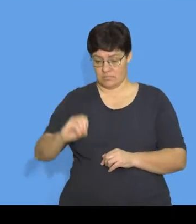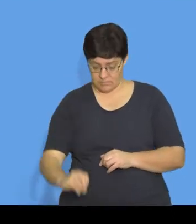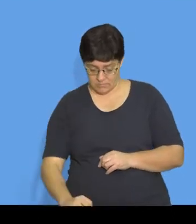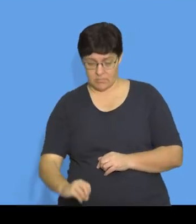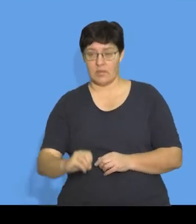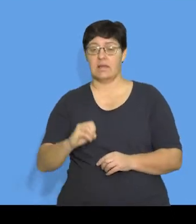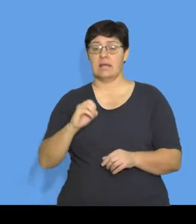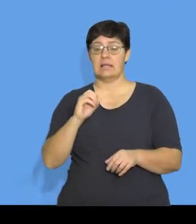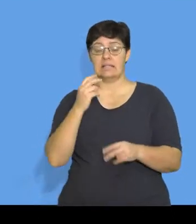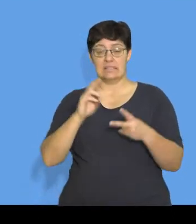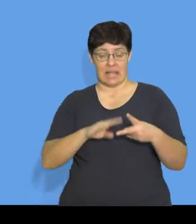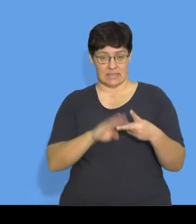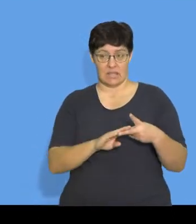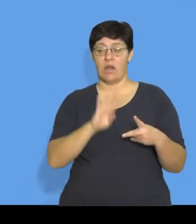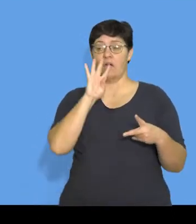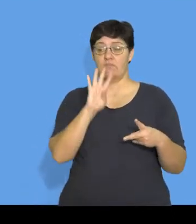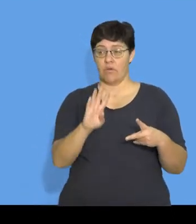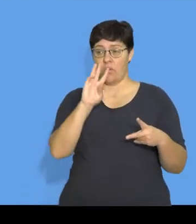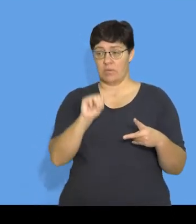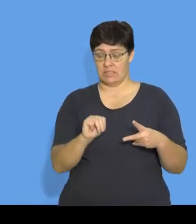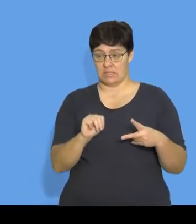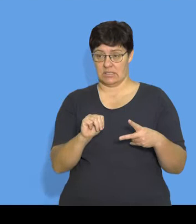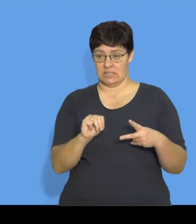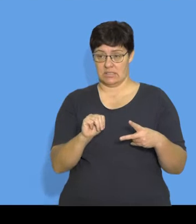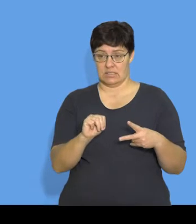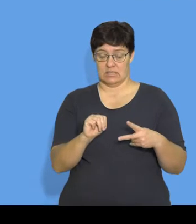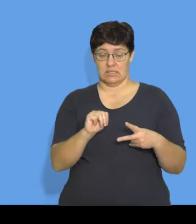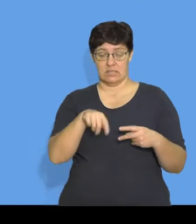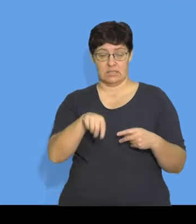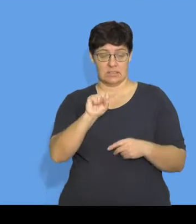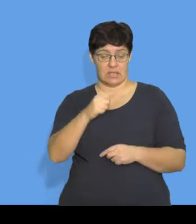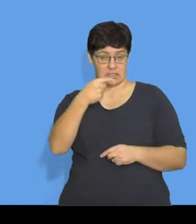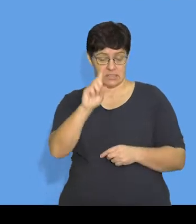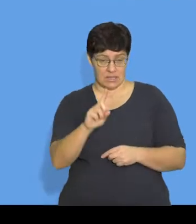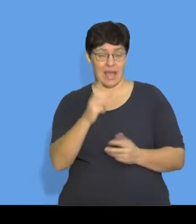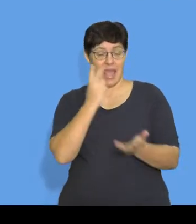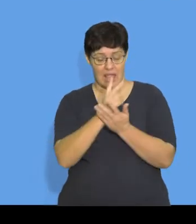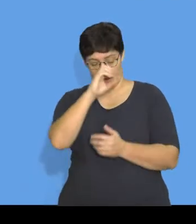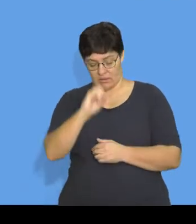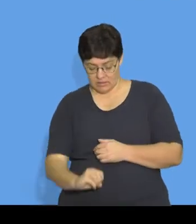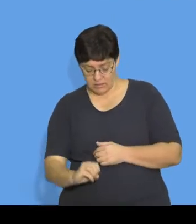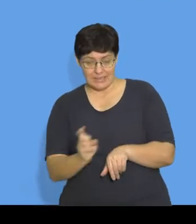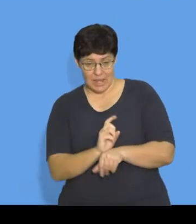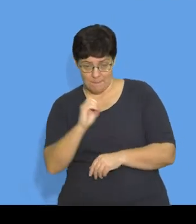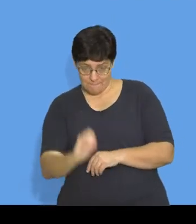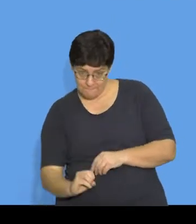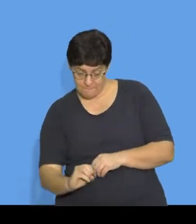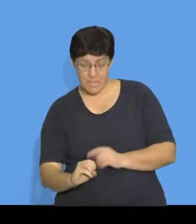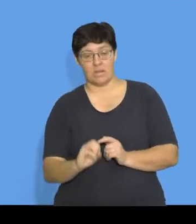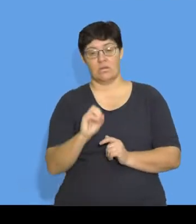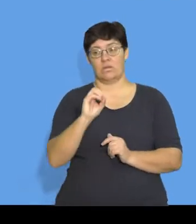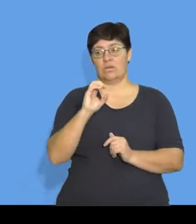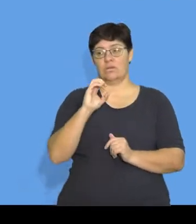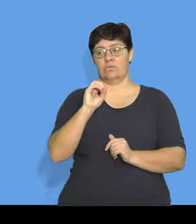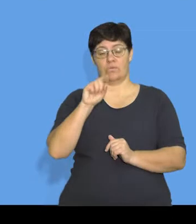4 meters per second after being in contact for 0.2 seconds again, okay? Now, this may not